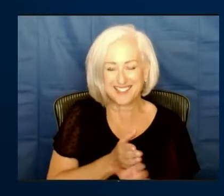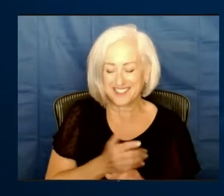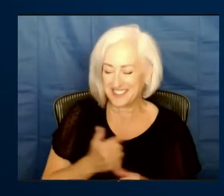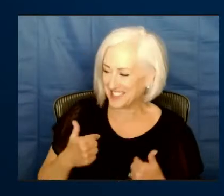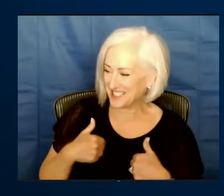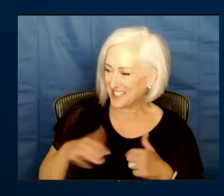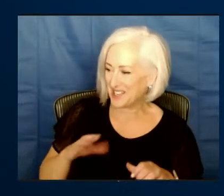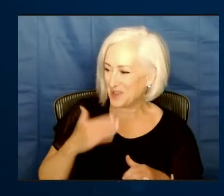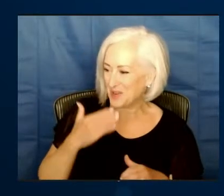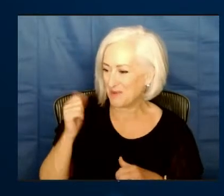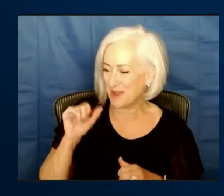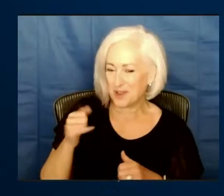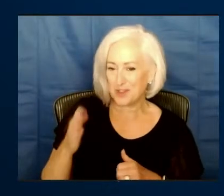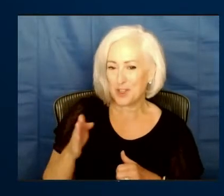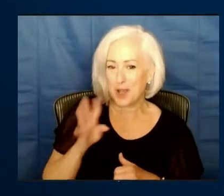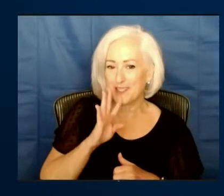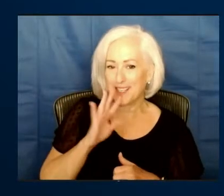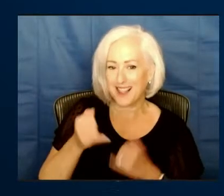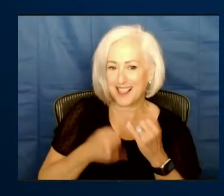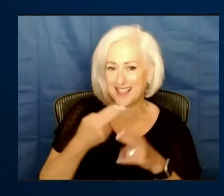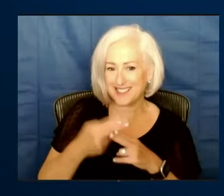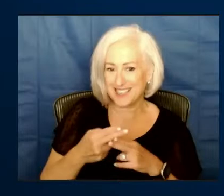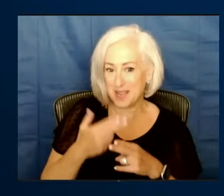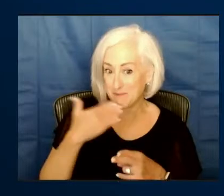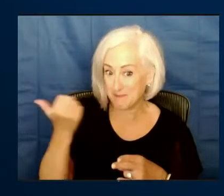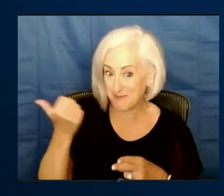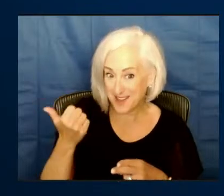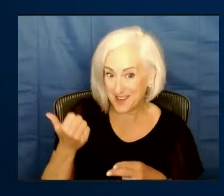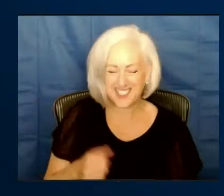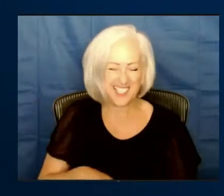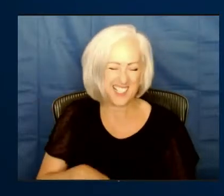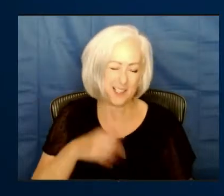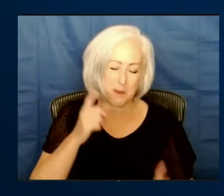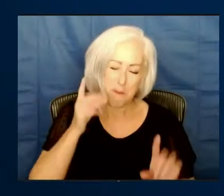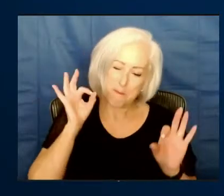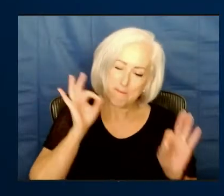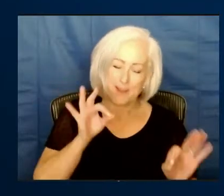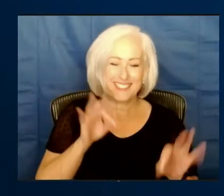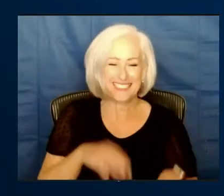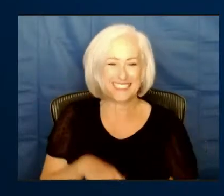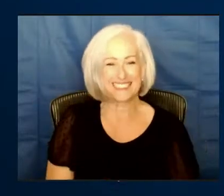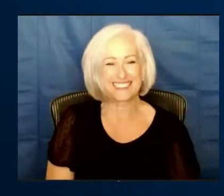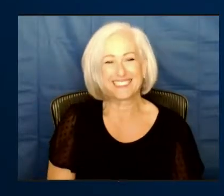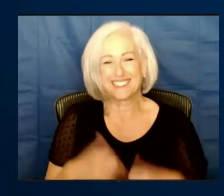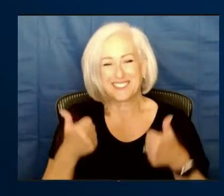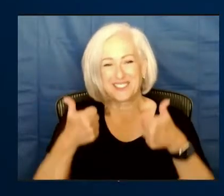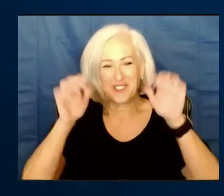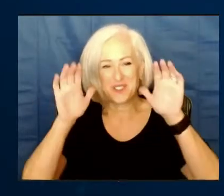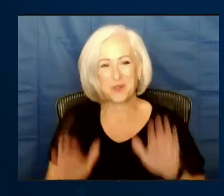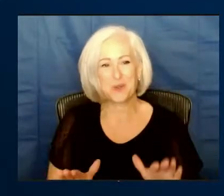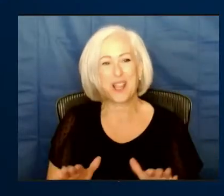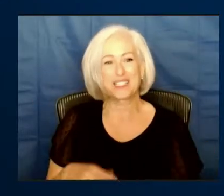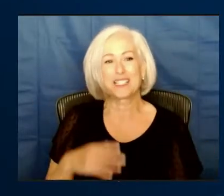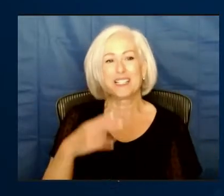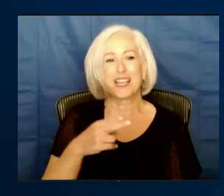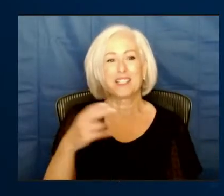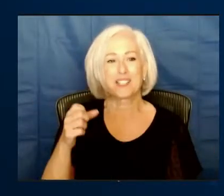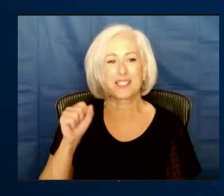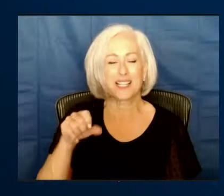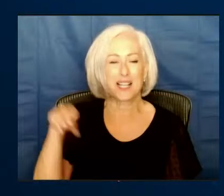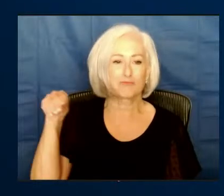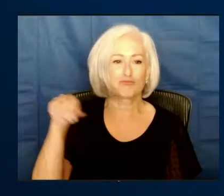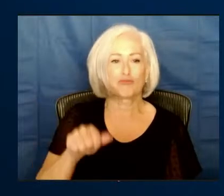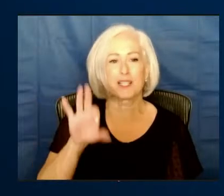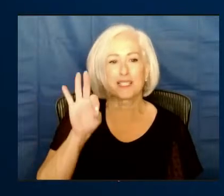that better? Am I closer? Am I getting better? You nailed it. Excellent. All right. HHS put $90 million towards addressing